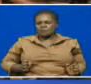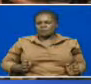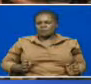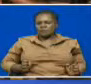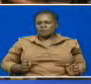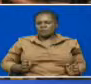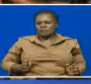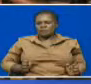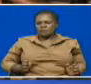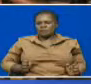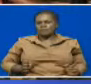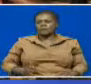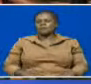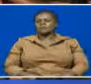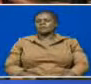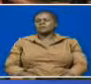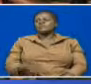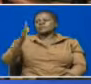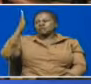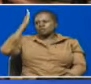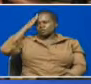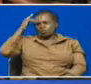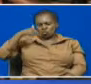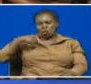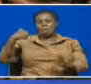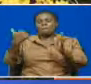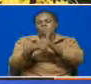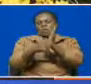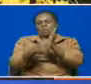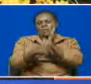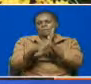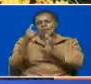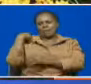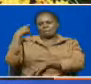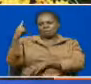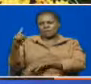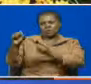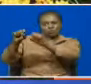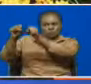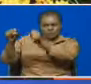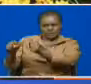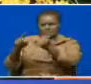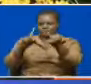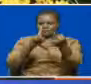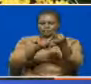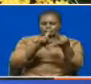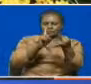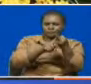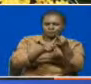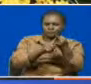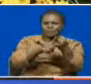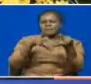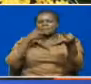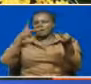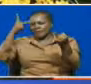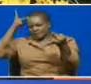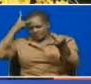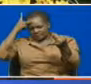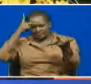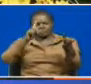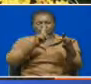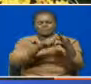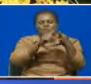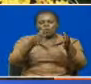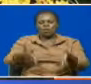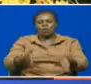Some weird things. Yeah. As we wind up, you know, we know the problem is one, society. Problem is parenting. What is